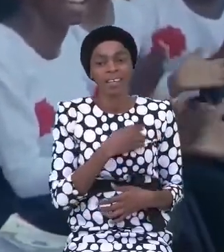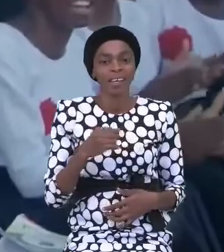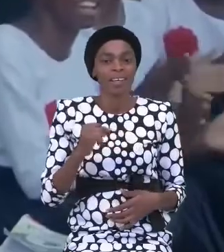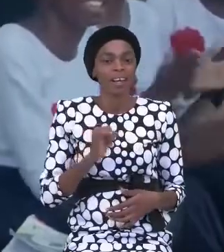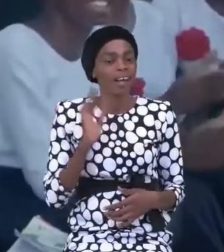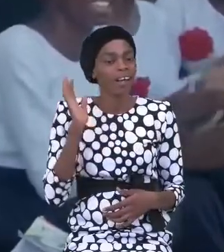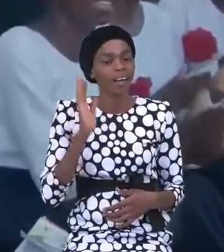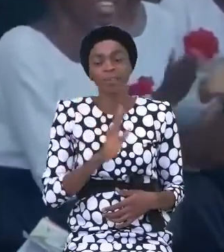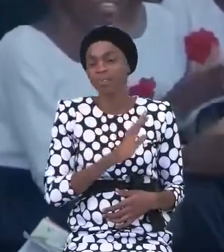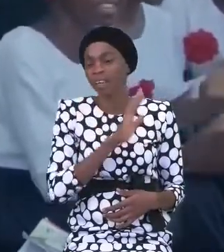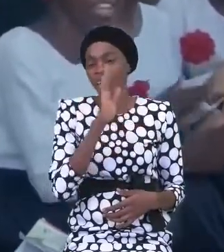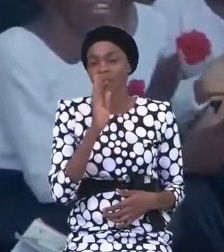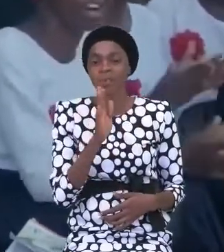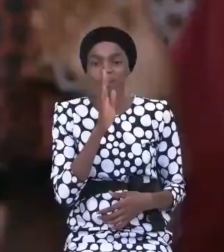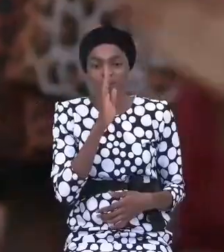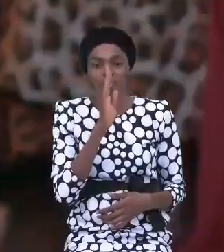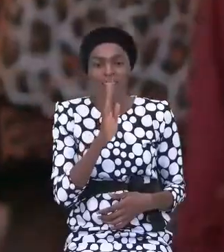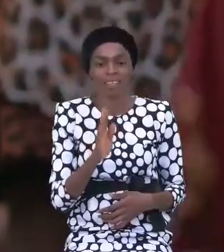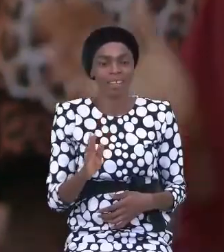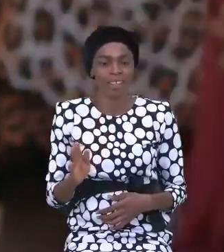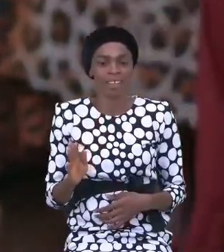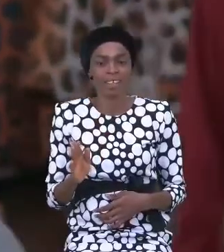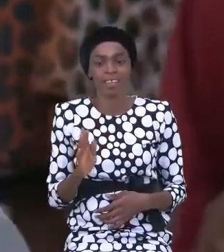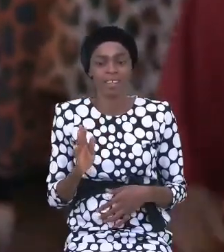disappointed, and I will never be